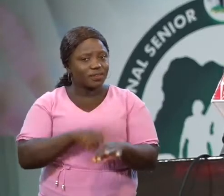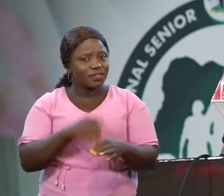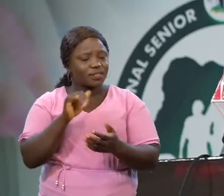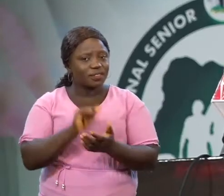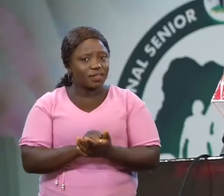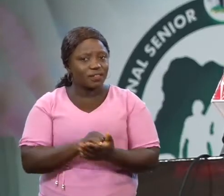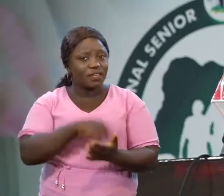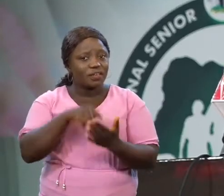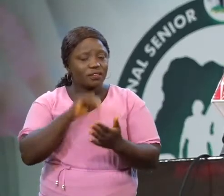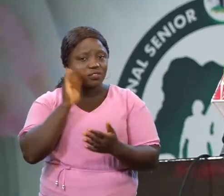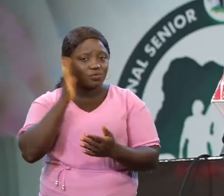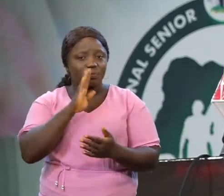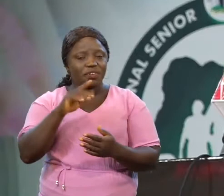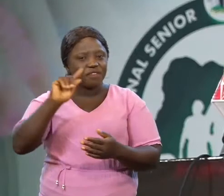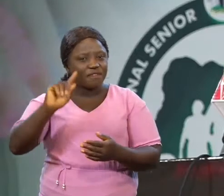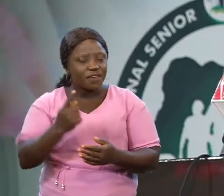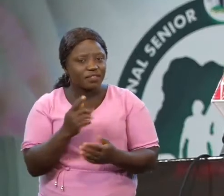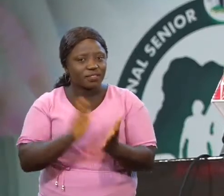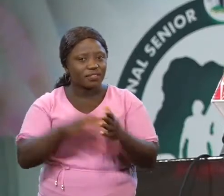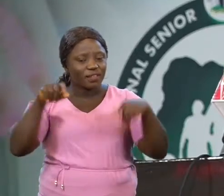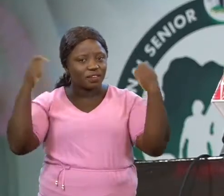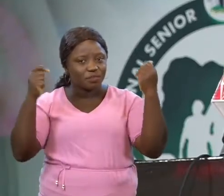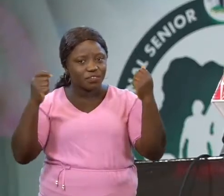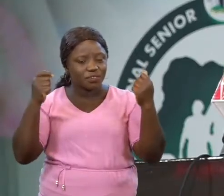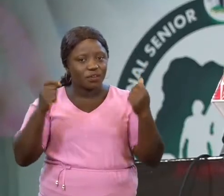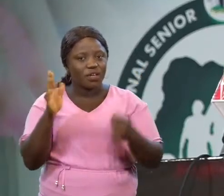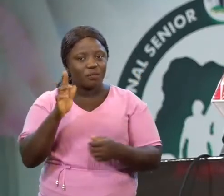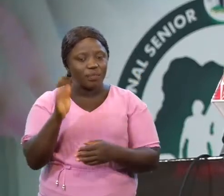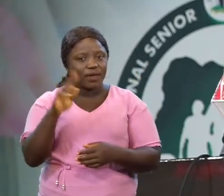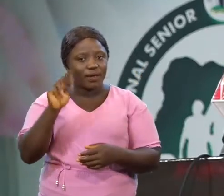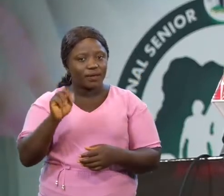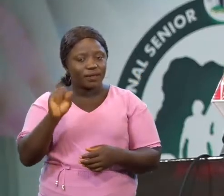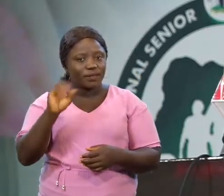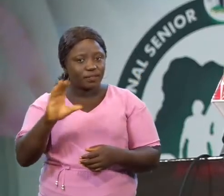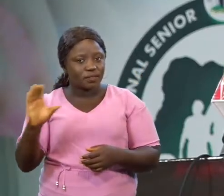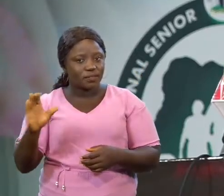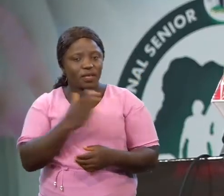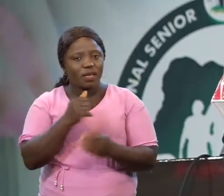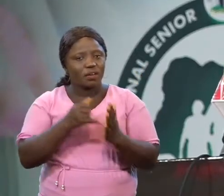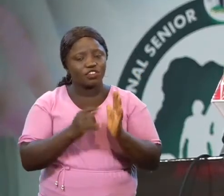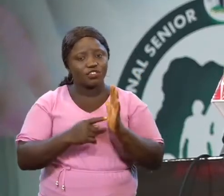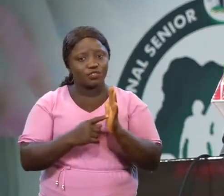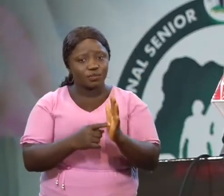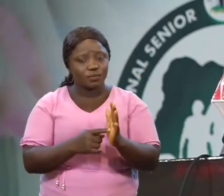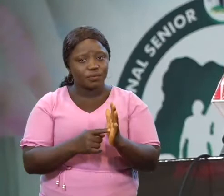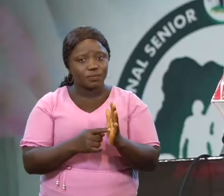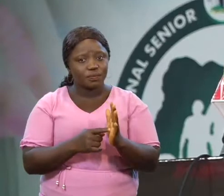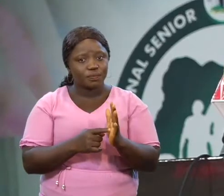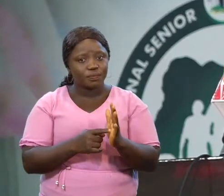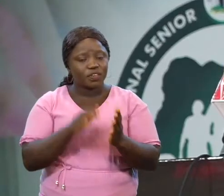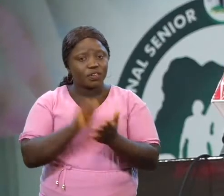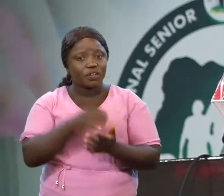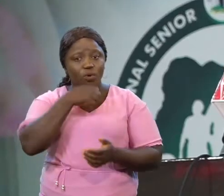sense that this will be the first celebration by NSCC. And this would really signify the fact